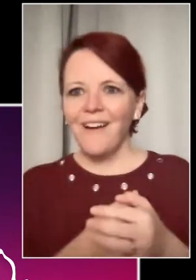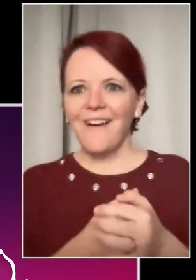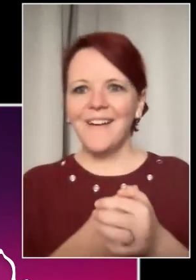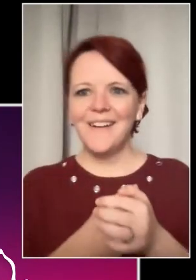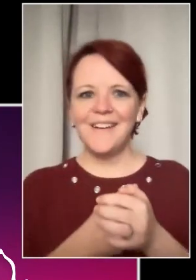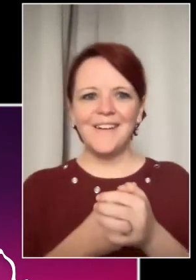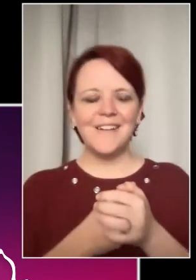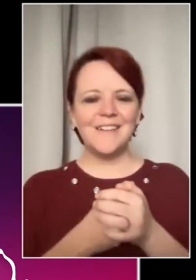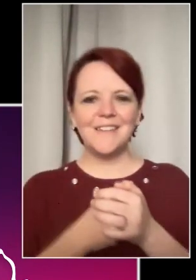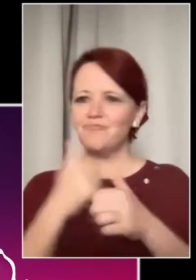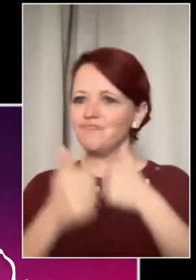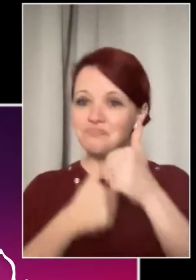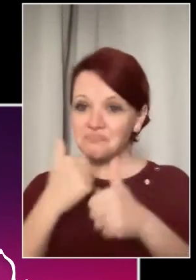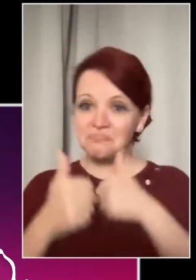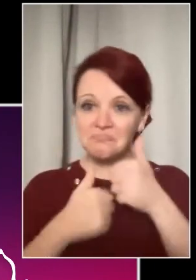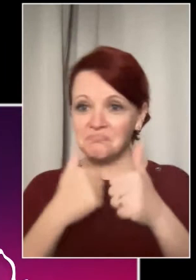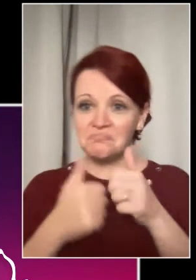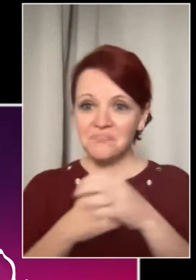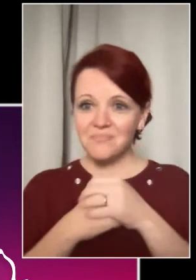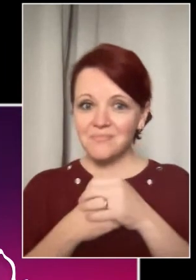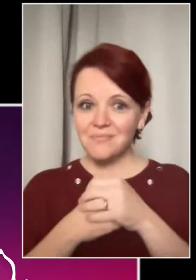Fantastic. Yeah,